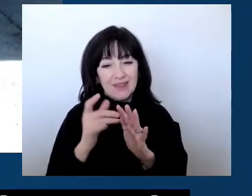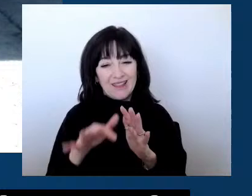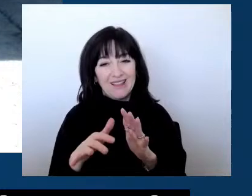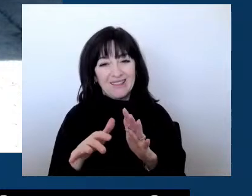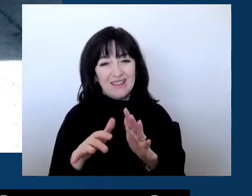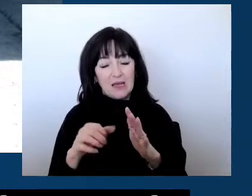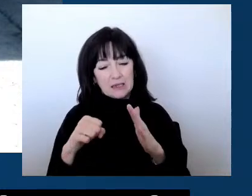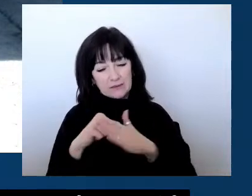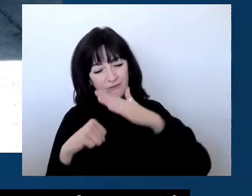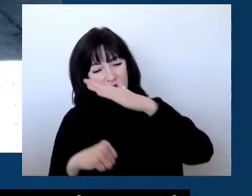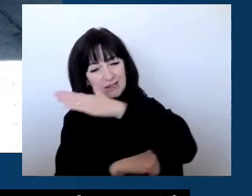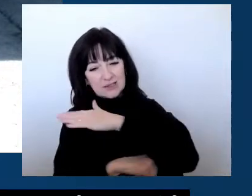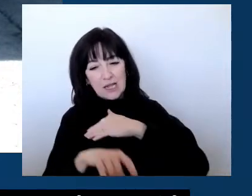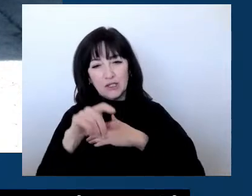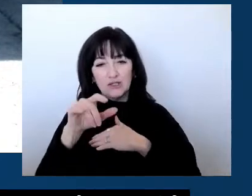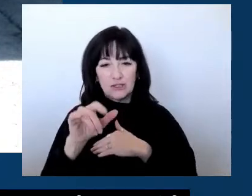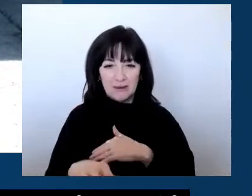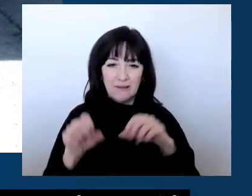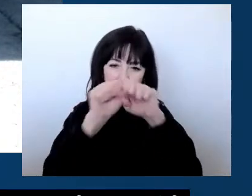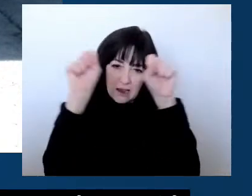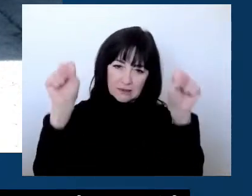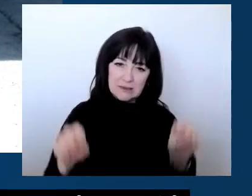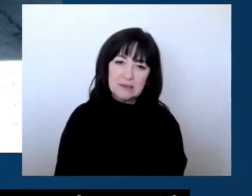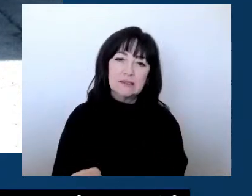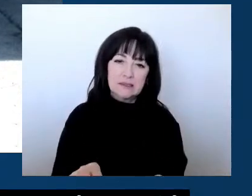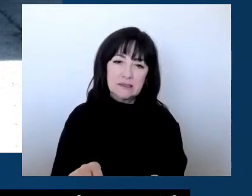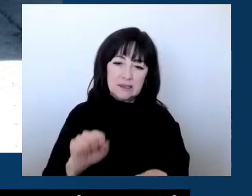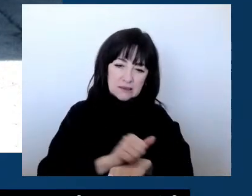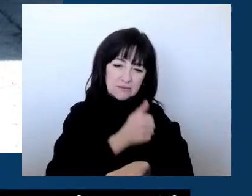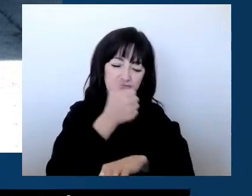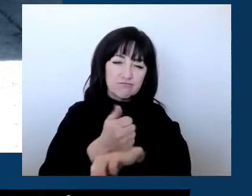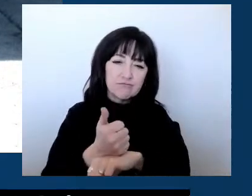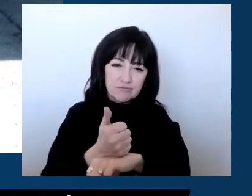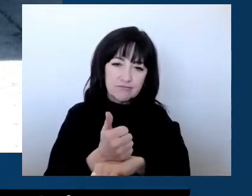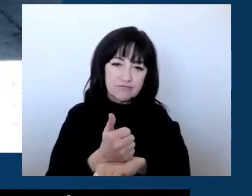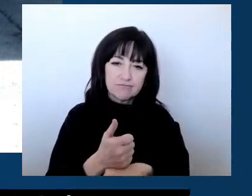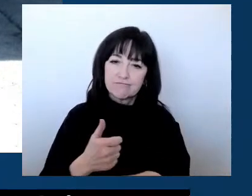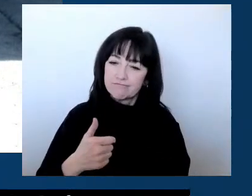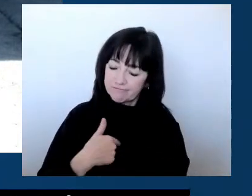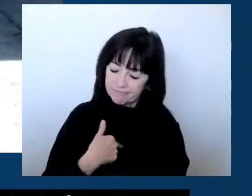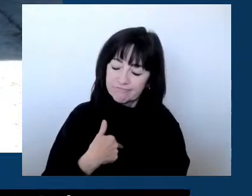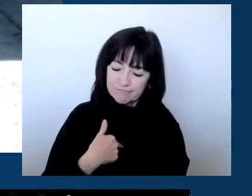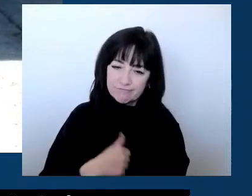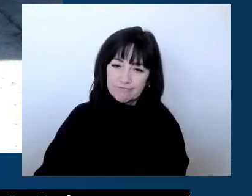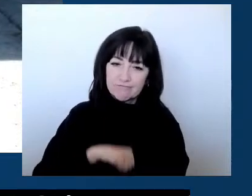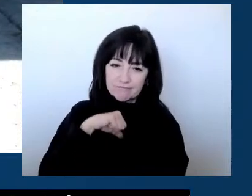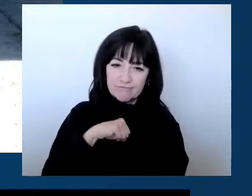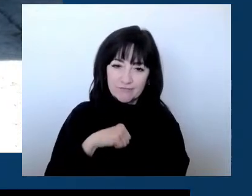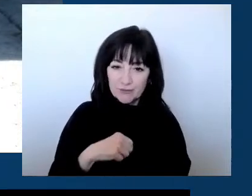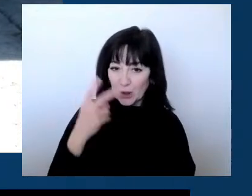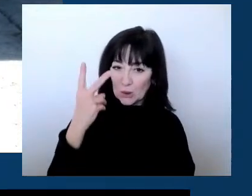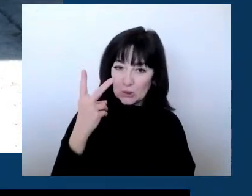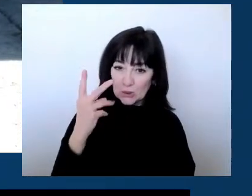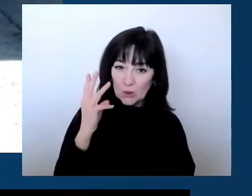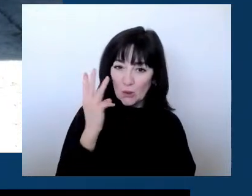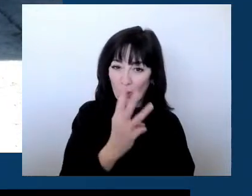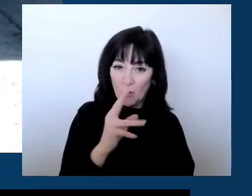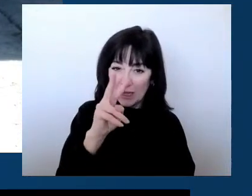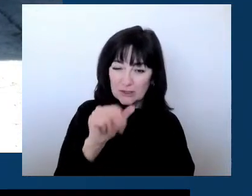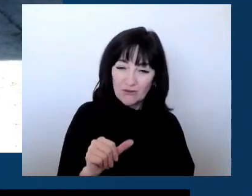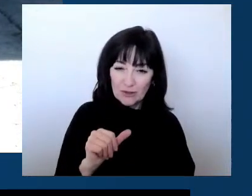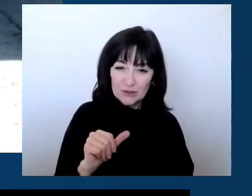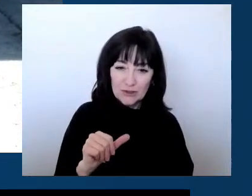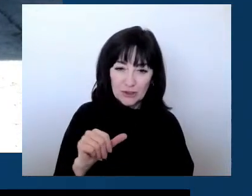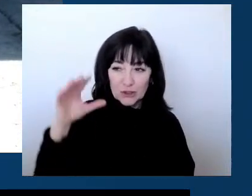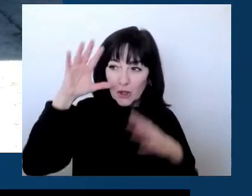built, the foundation. And I was privileged to, along with Shelley Capito, two West Virginia kids. Can you believe that? When the president came out to